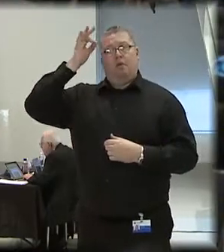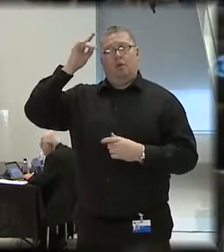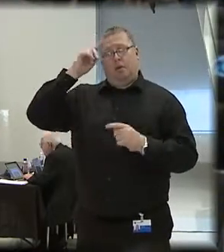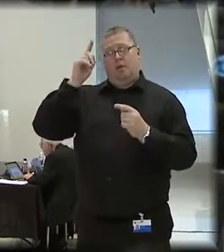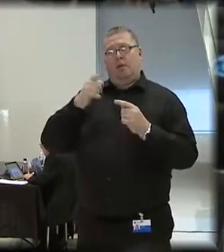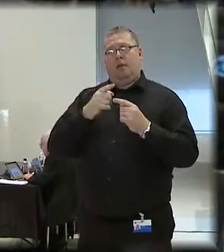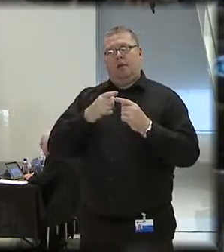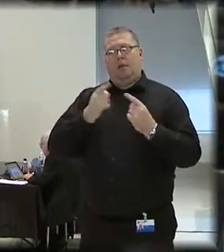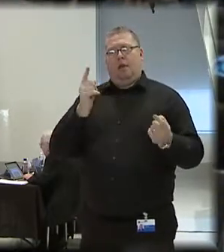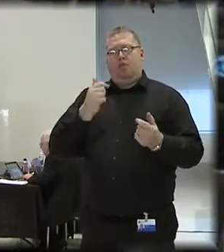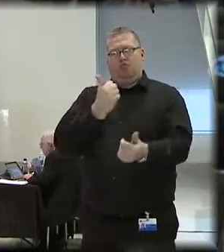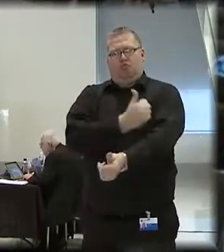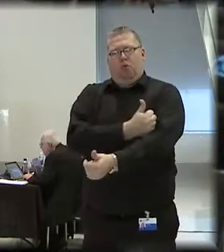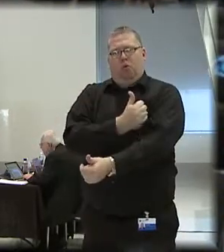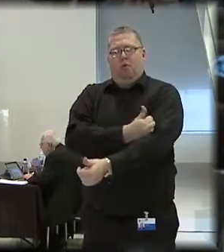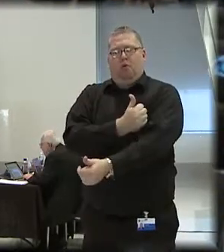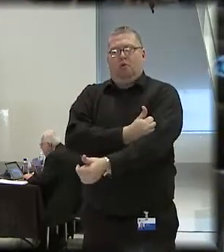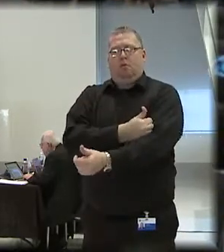anti-drug grants.